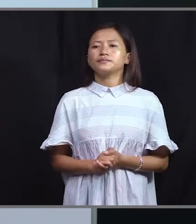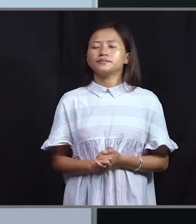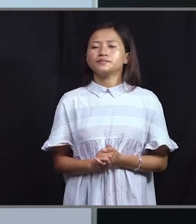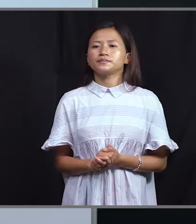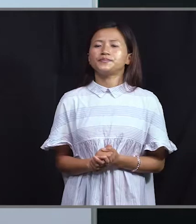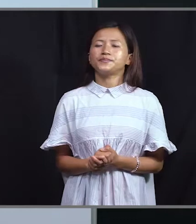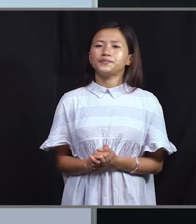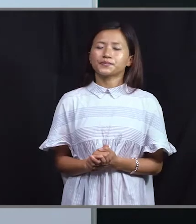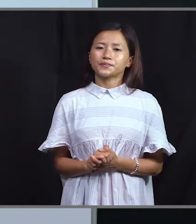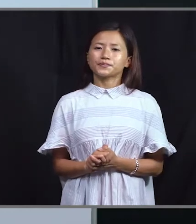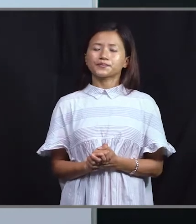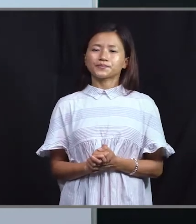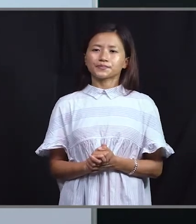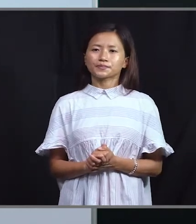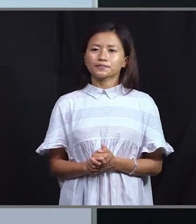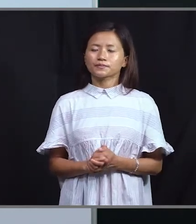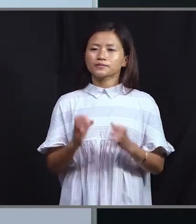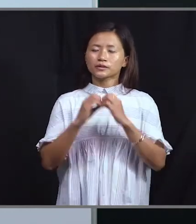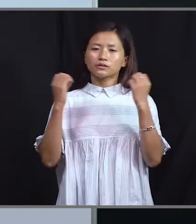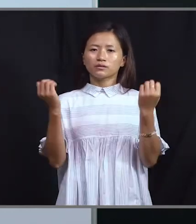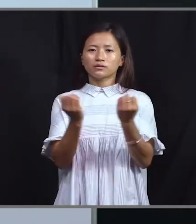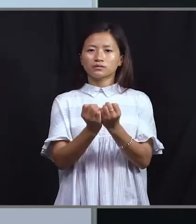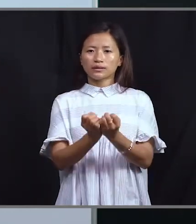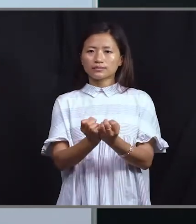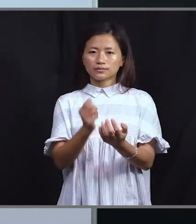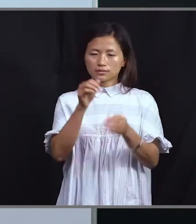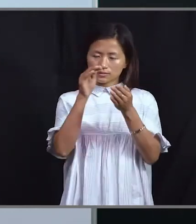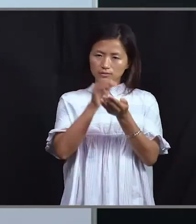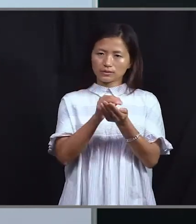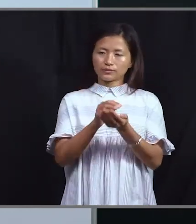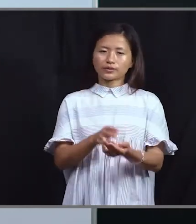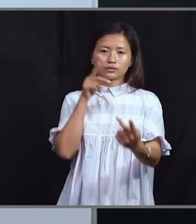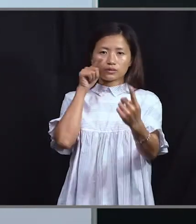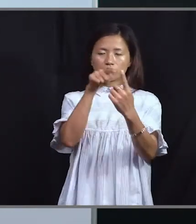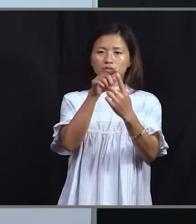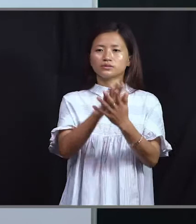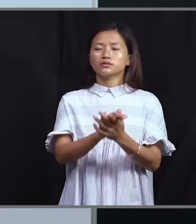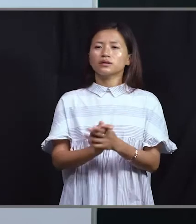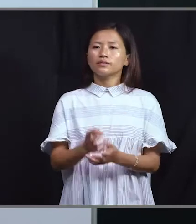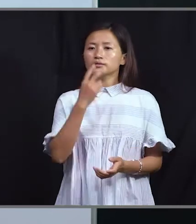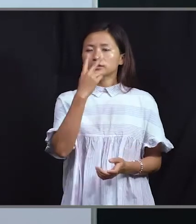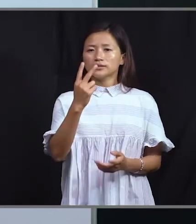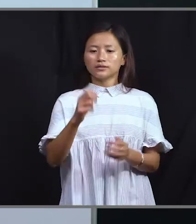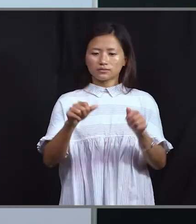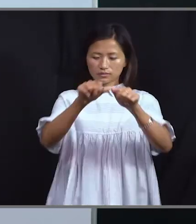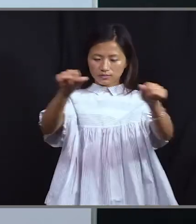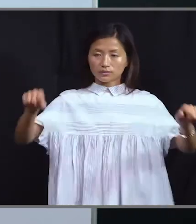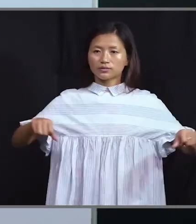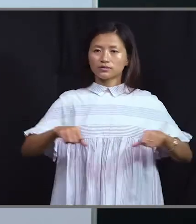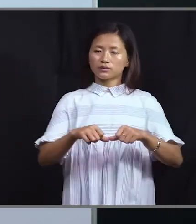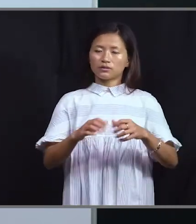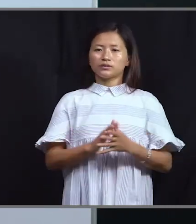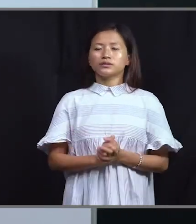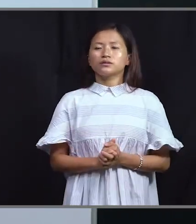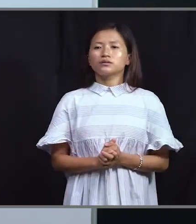The organization sets goals, isn't it? So this is the checking area, whether this organization,